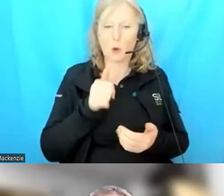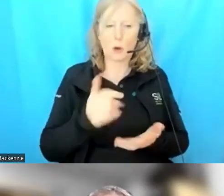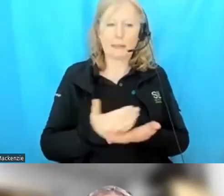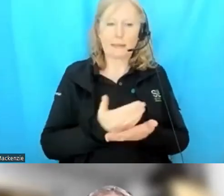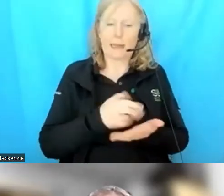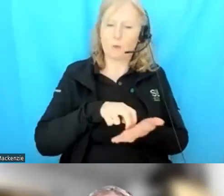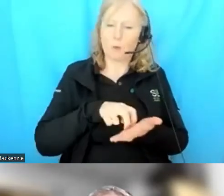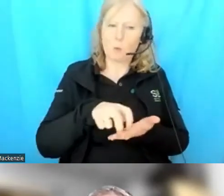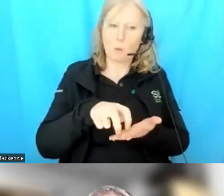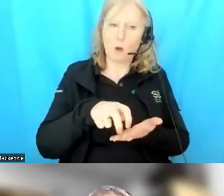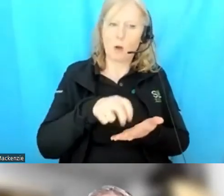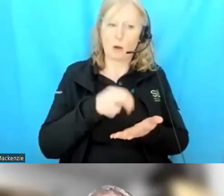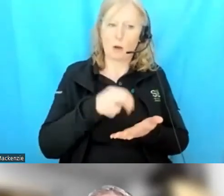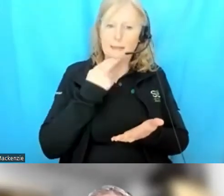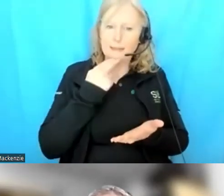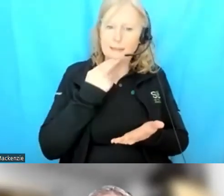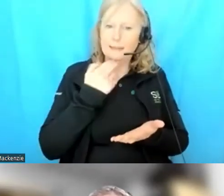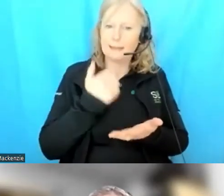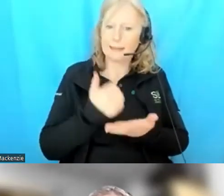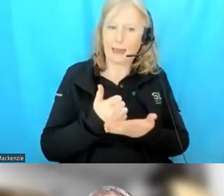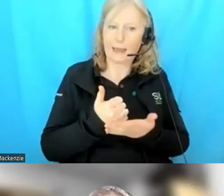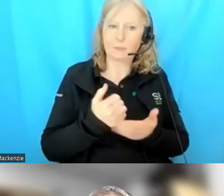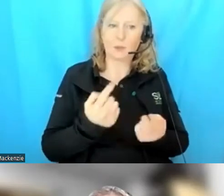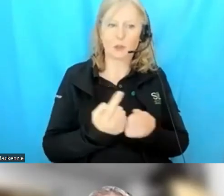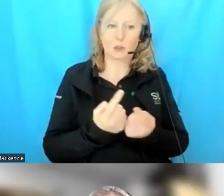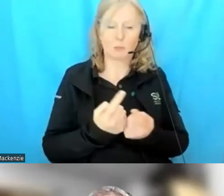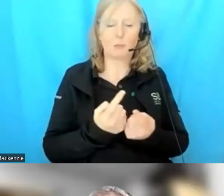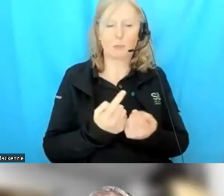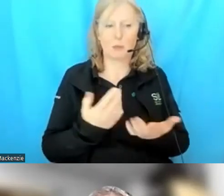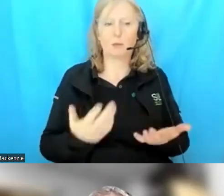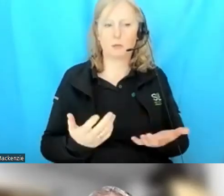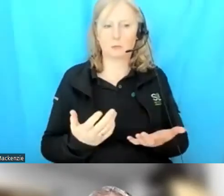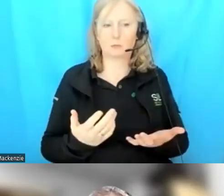they need a walking aid, like a walking stick or something.